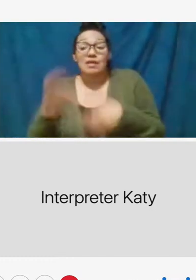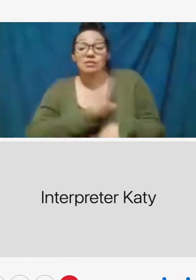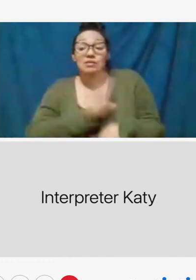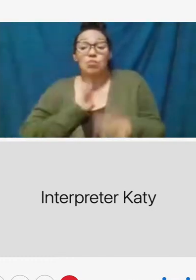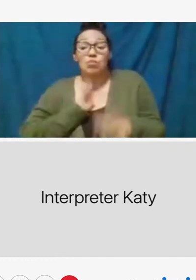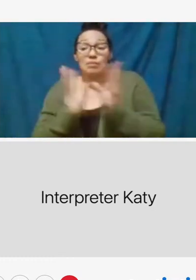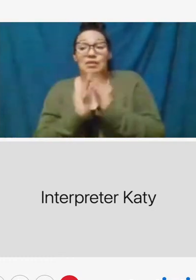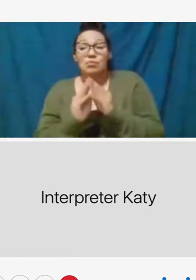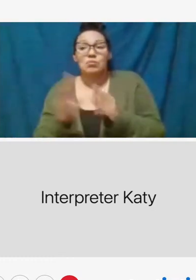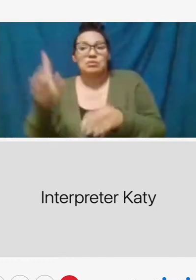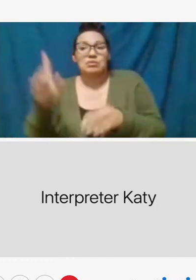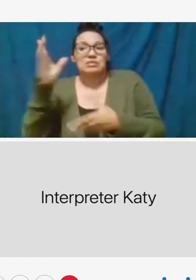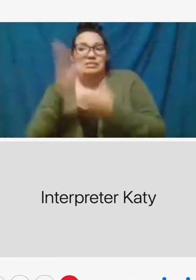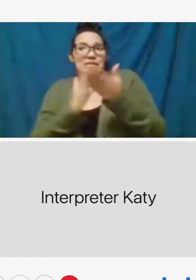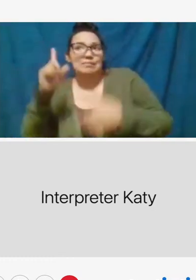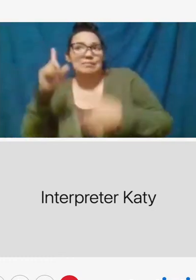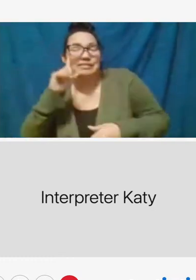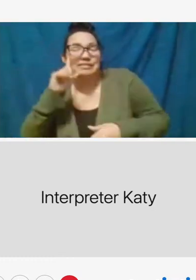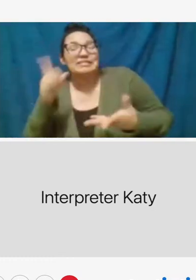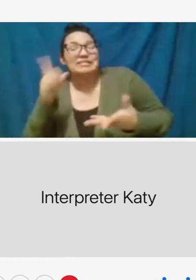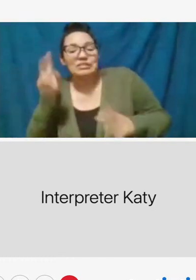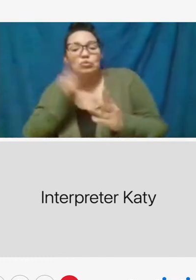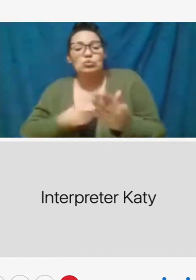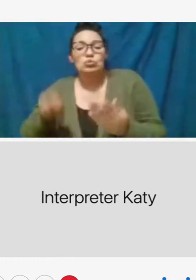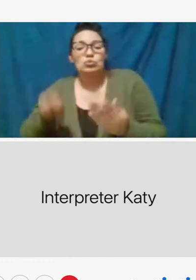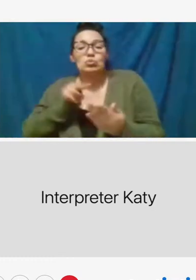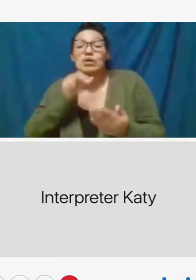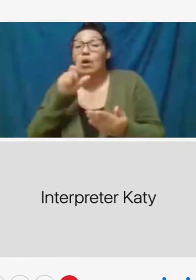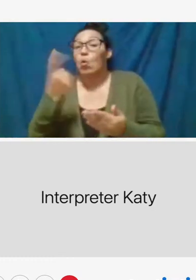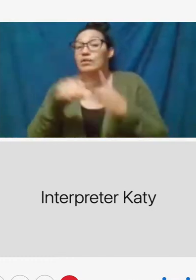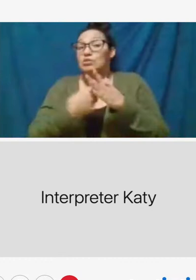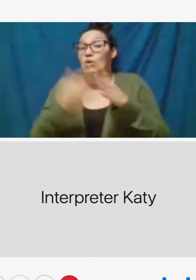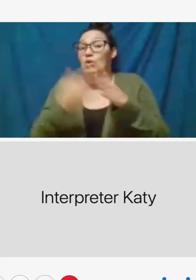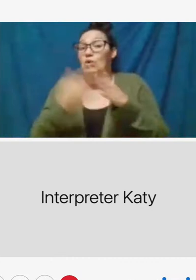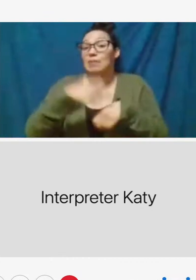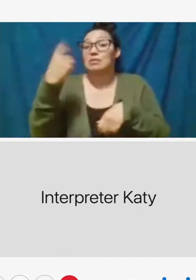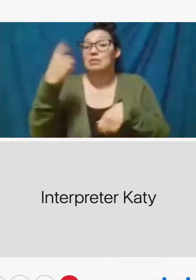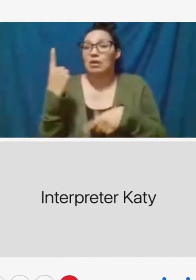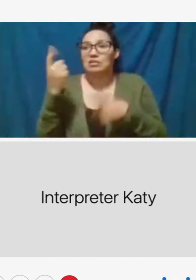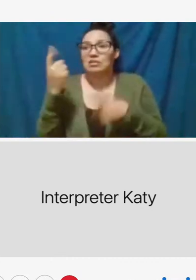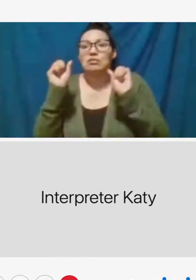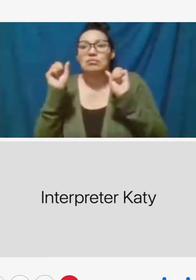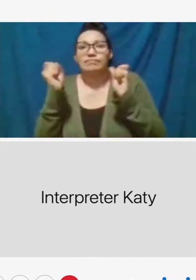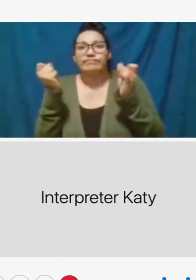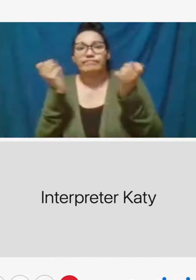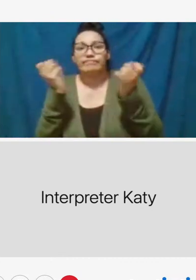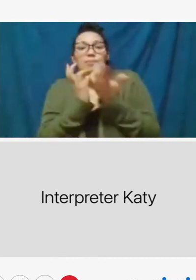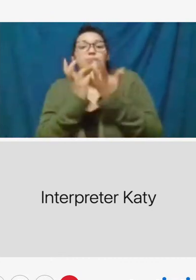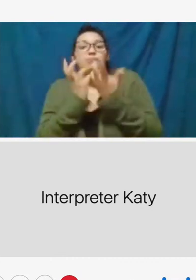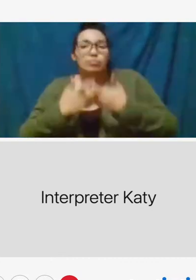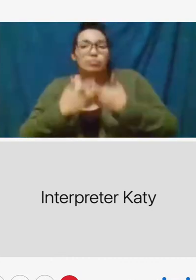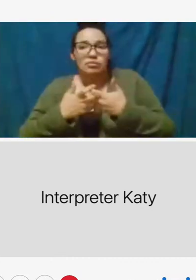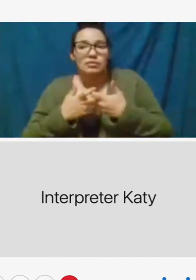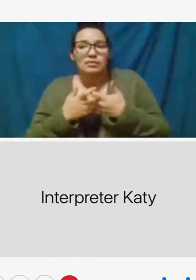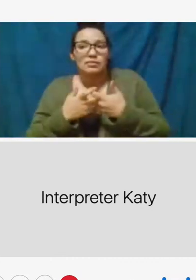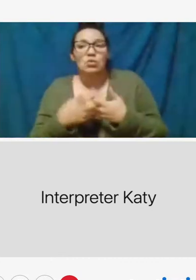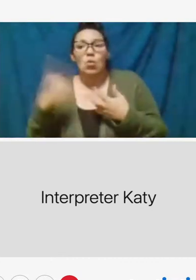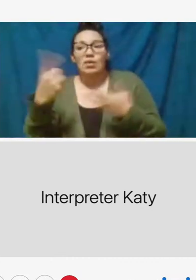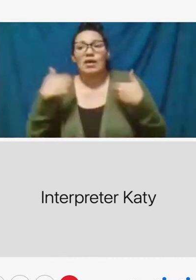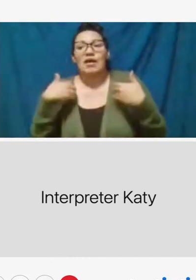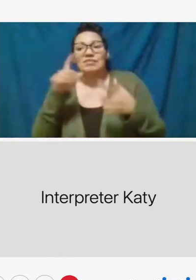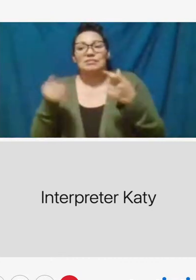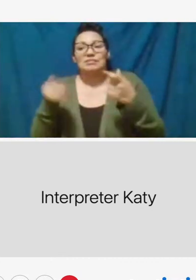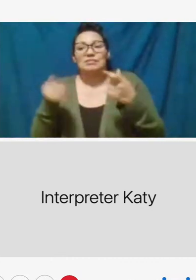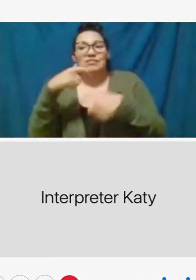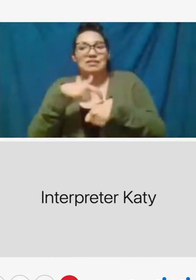at is not just the start times but the feasibility of those start times so we only have a certain amount of of buses and